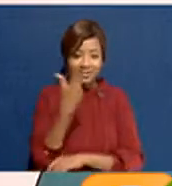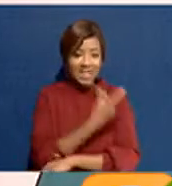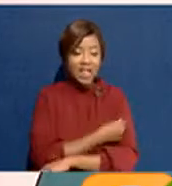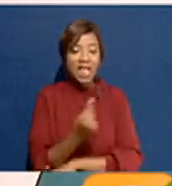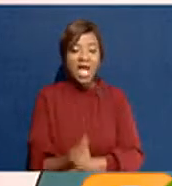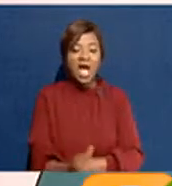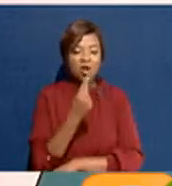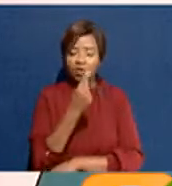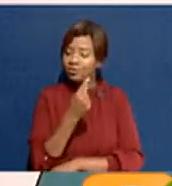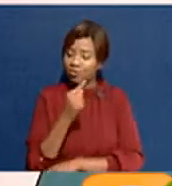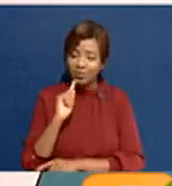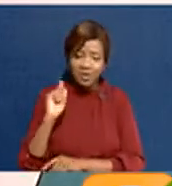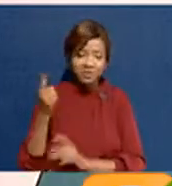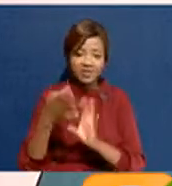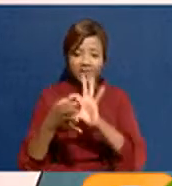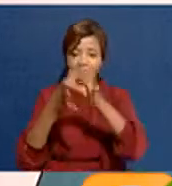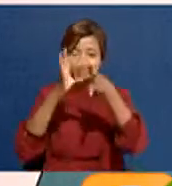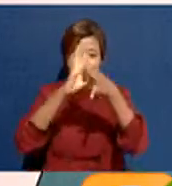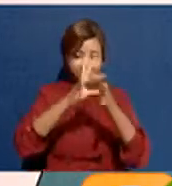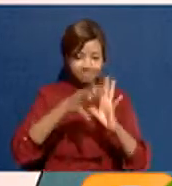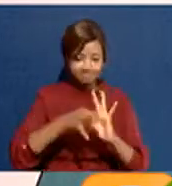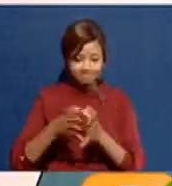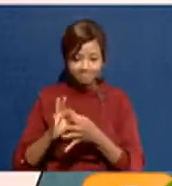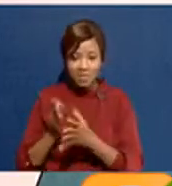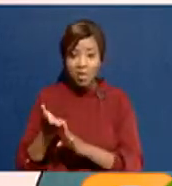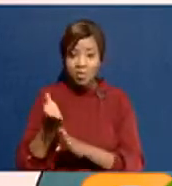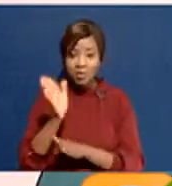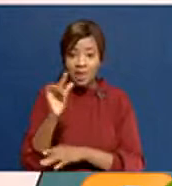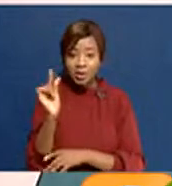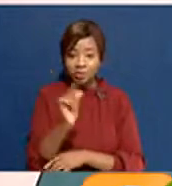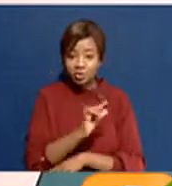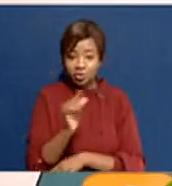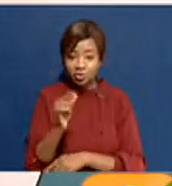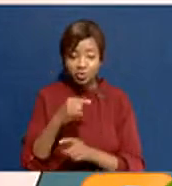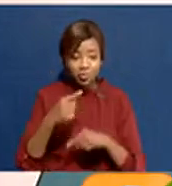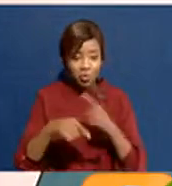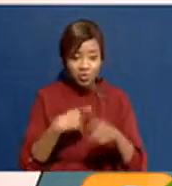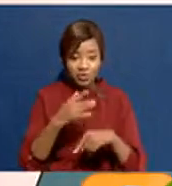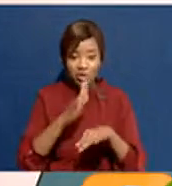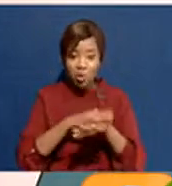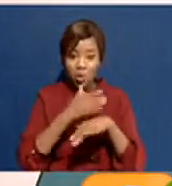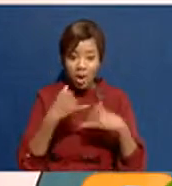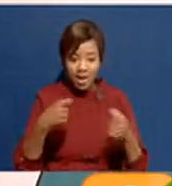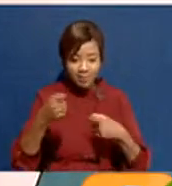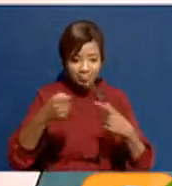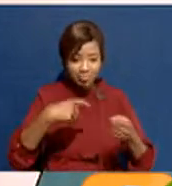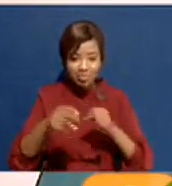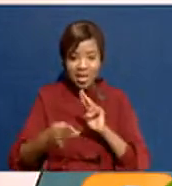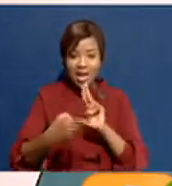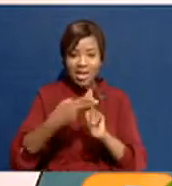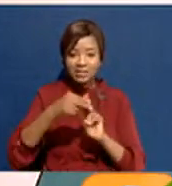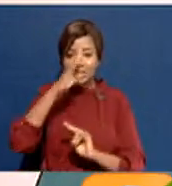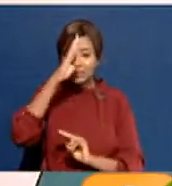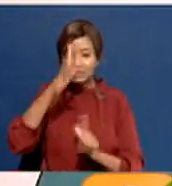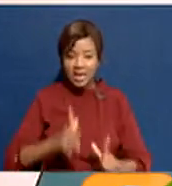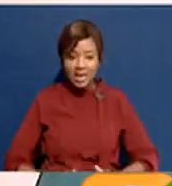whole ecosystem, as you said, Dr. Kireki. We'll be right back. Keep the conversation going. On line, hashtag is